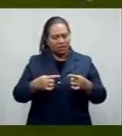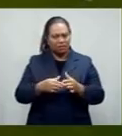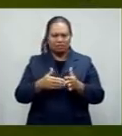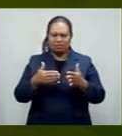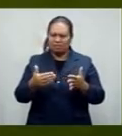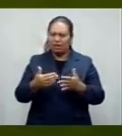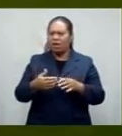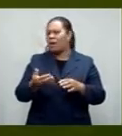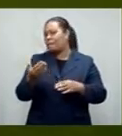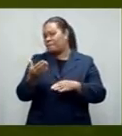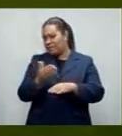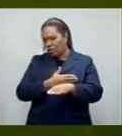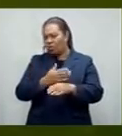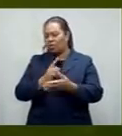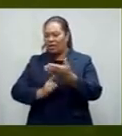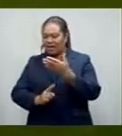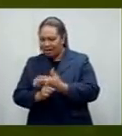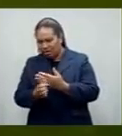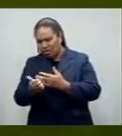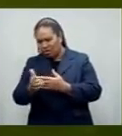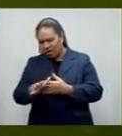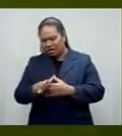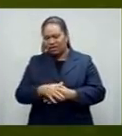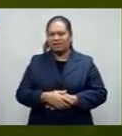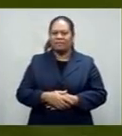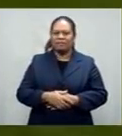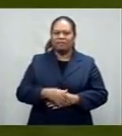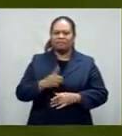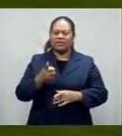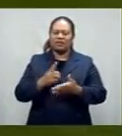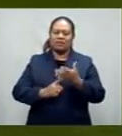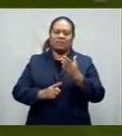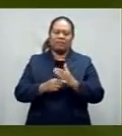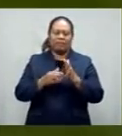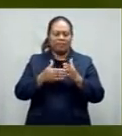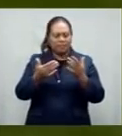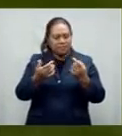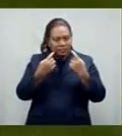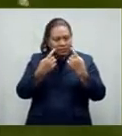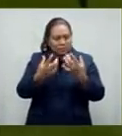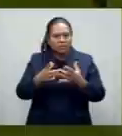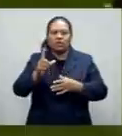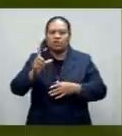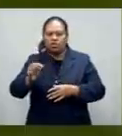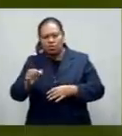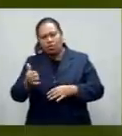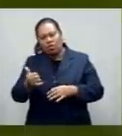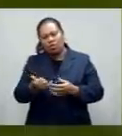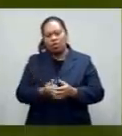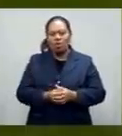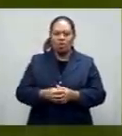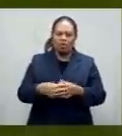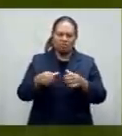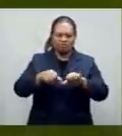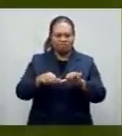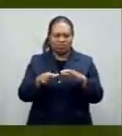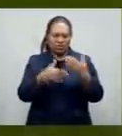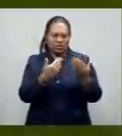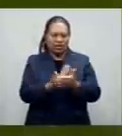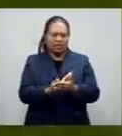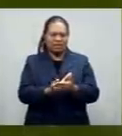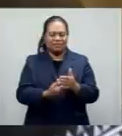this before, and the morale is really high. It will be a do-or-die match for the Flying Fijians